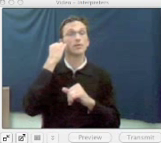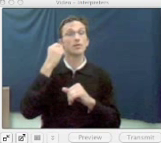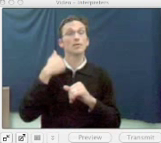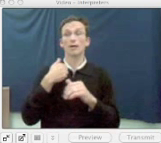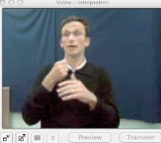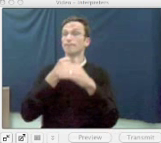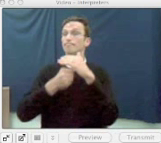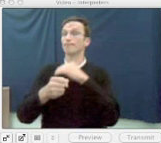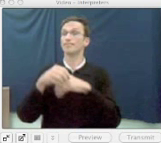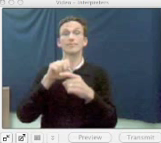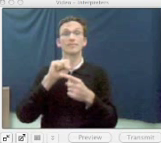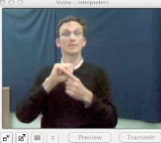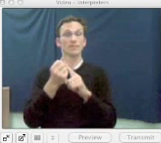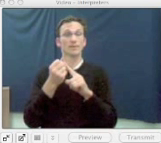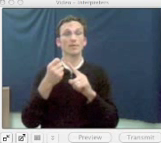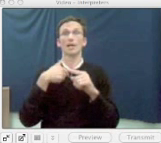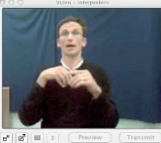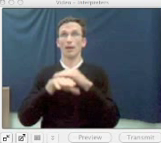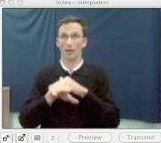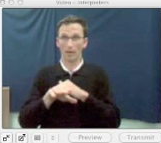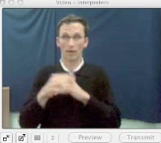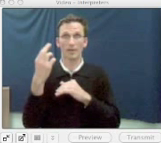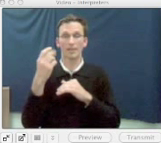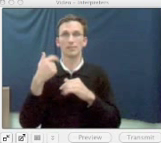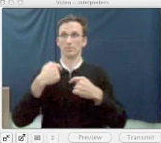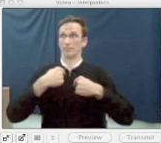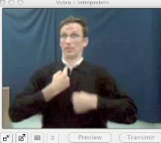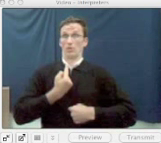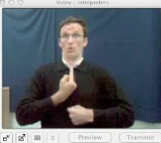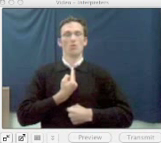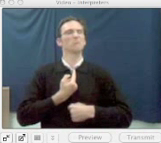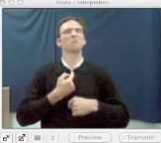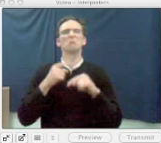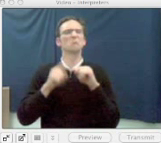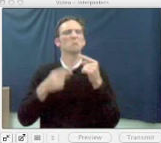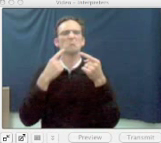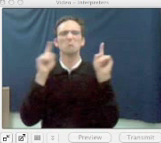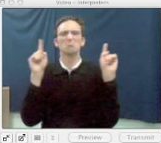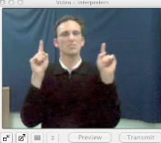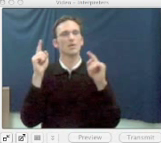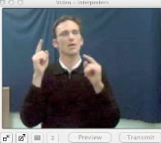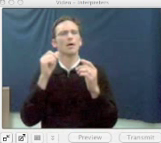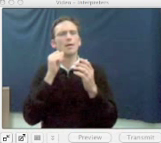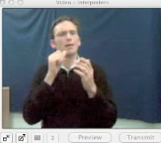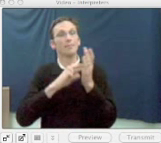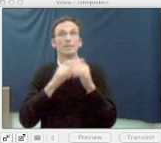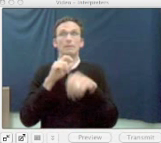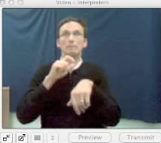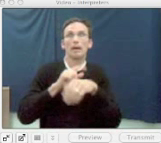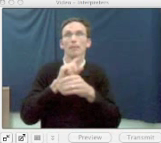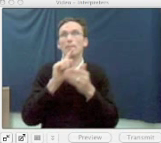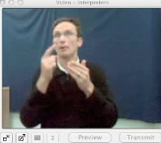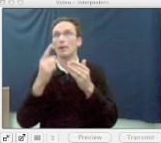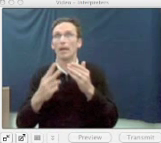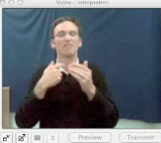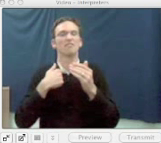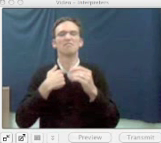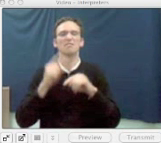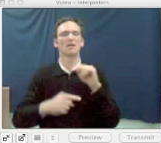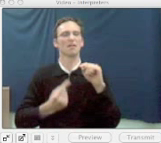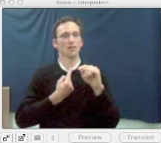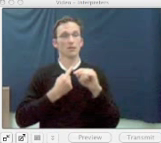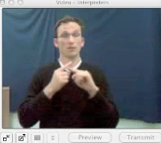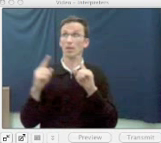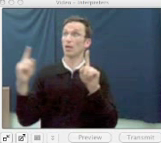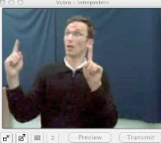be alone terribly effective, not necessarily because it's over an hour and a half, but because this interpreter brings something that I